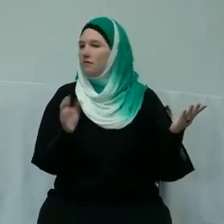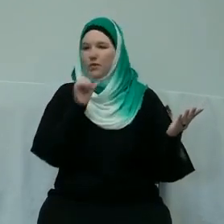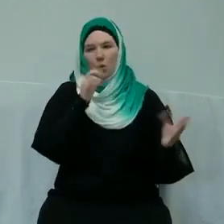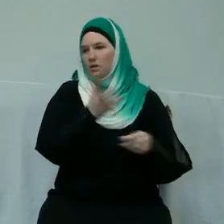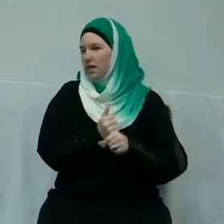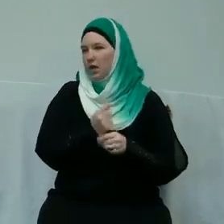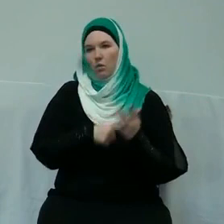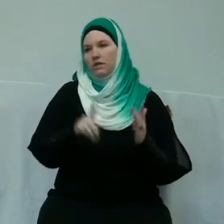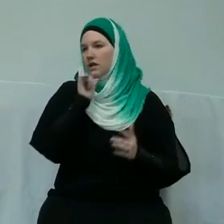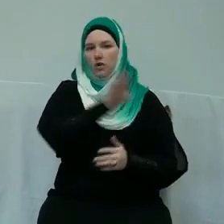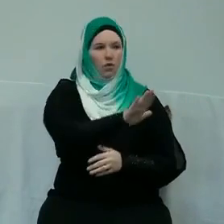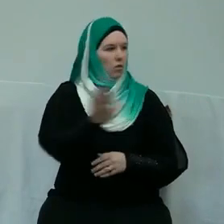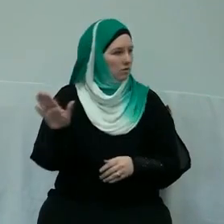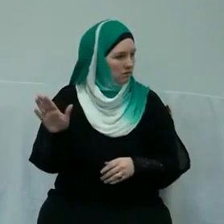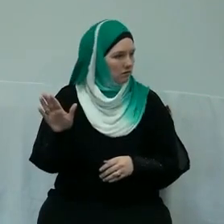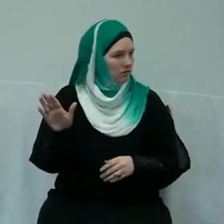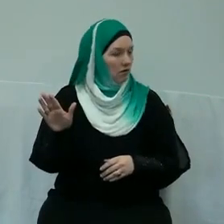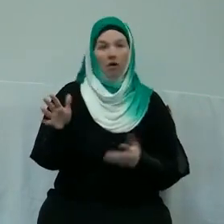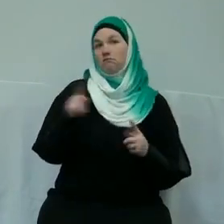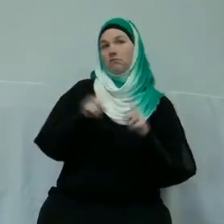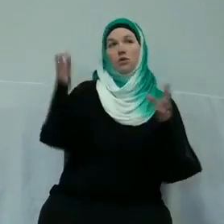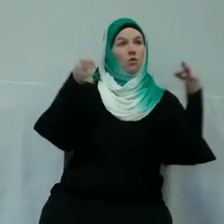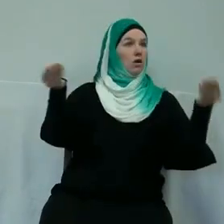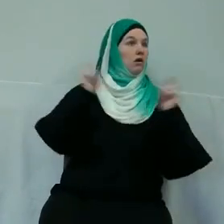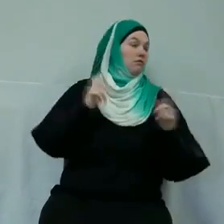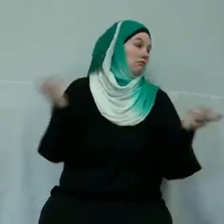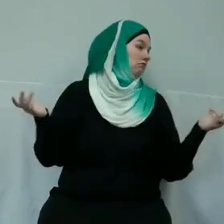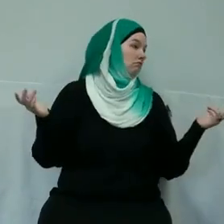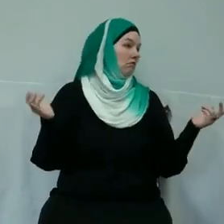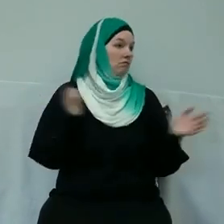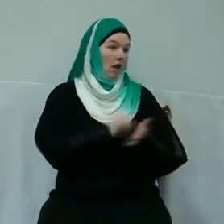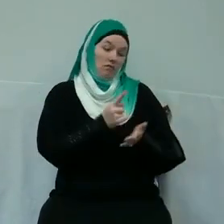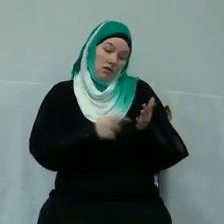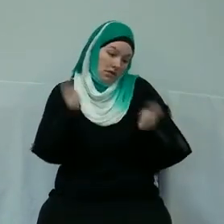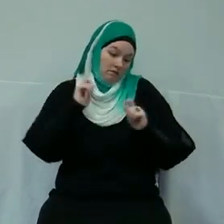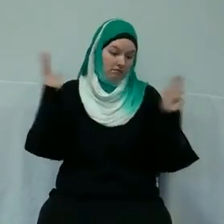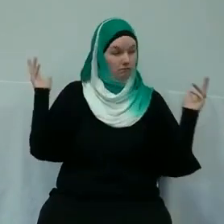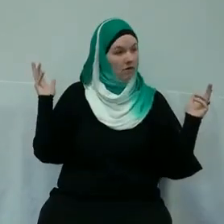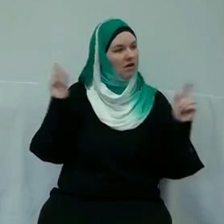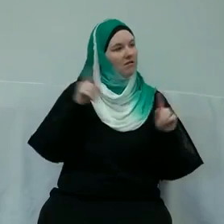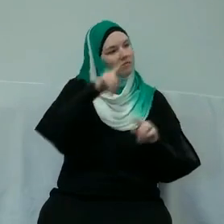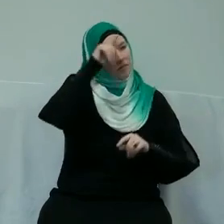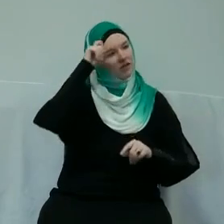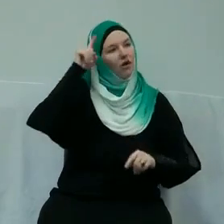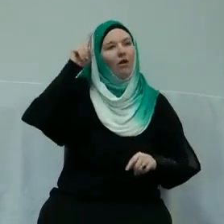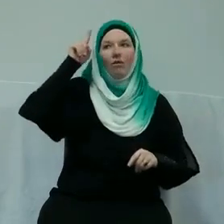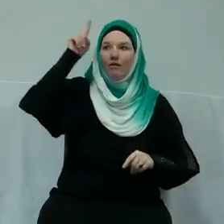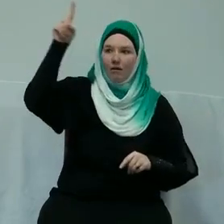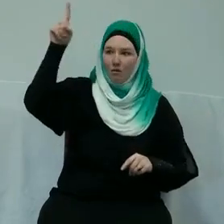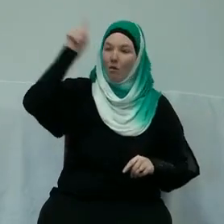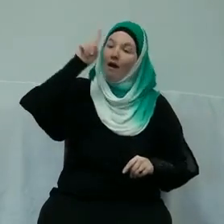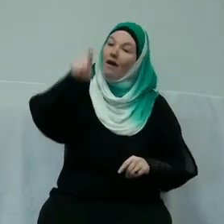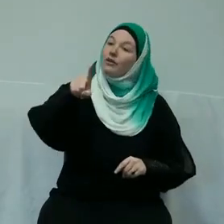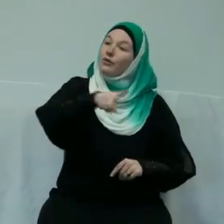is not yours. Don't say, the court gave it to me, that is what I have. Because Allah will ask